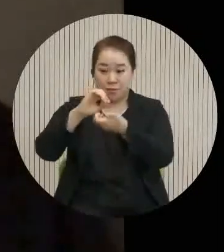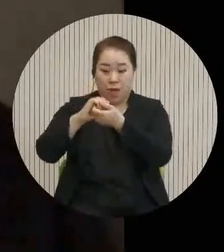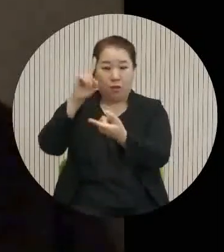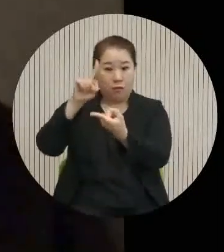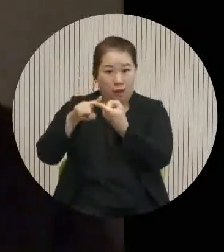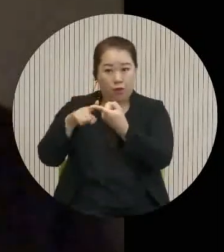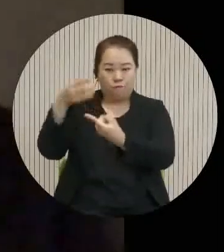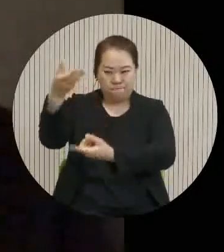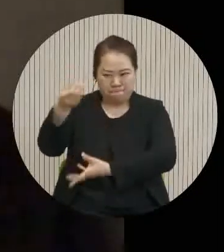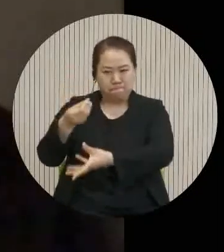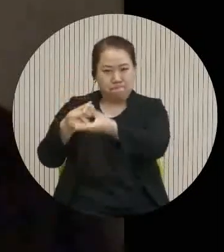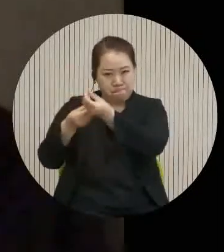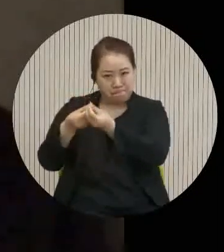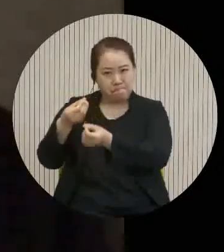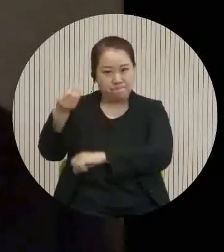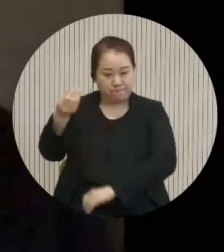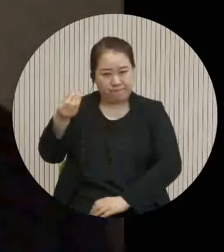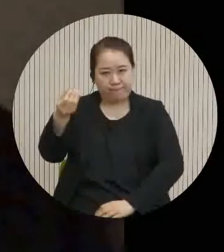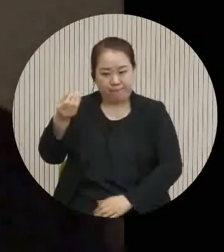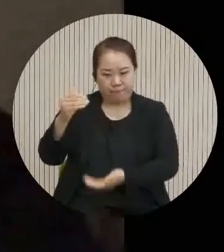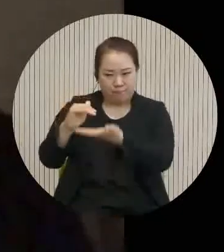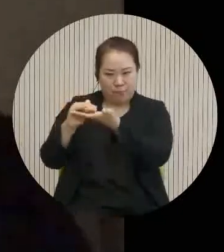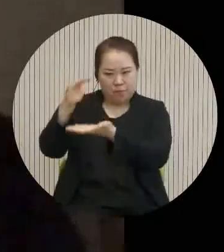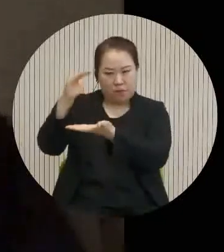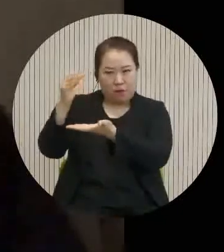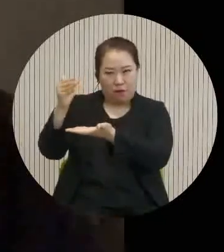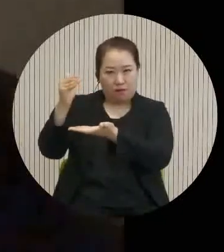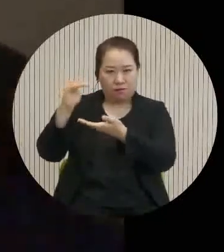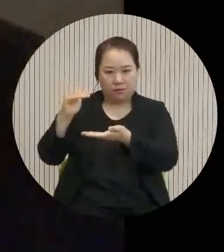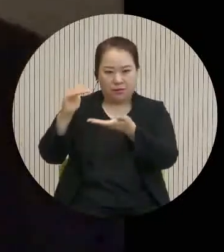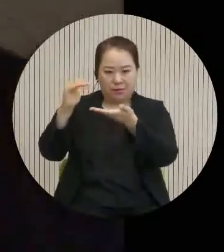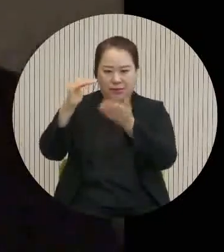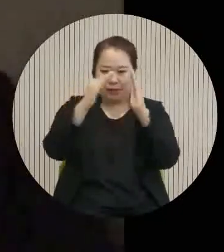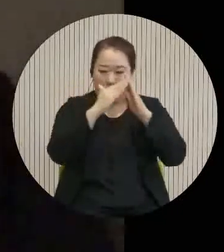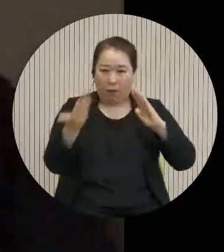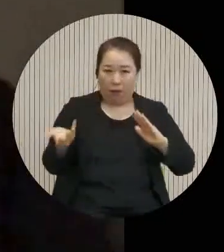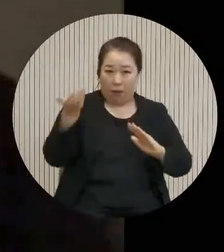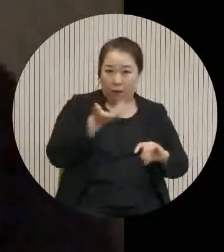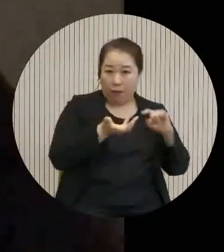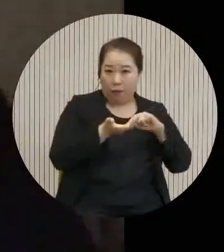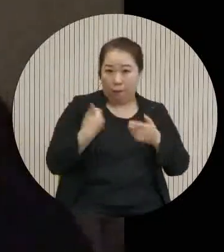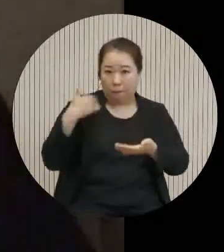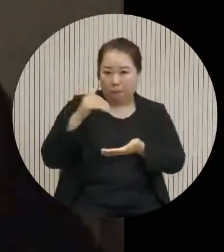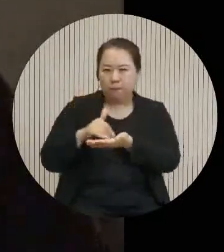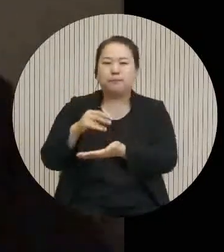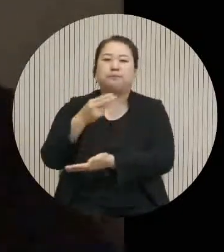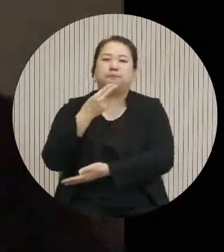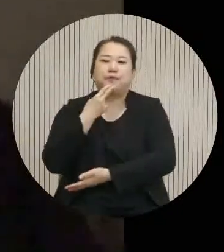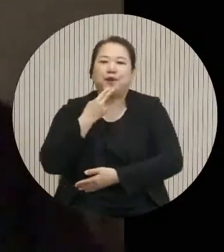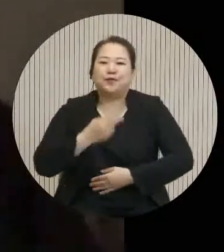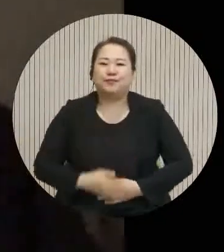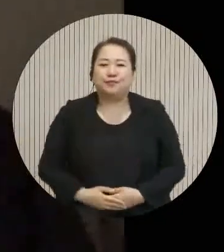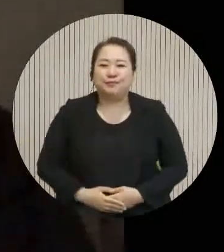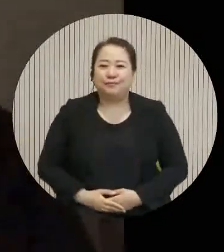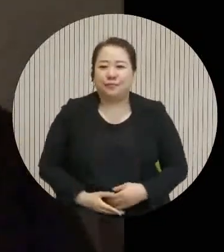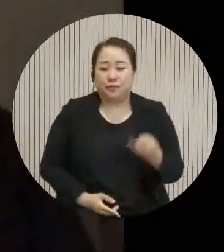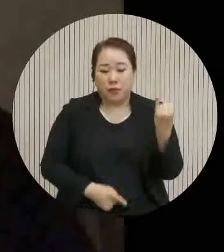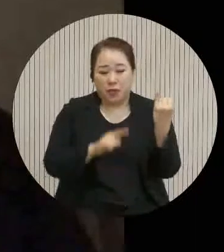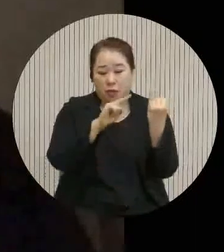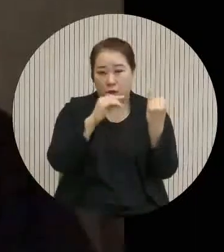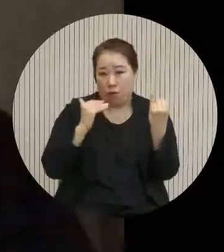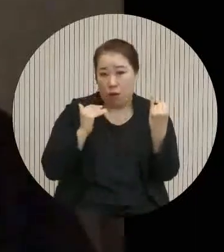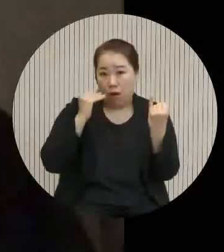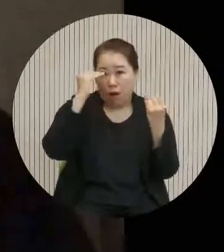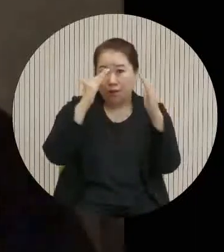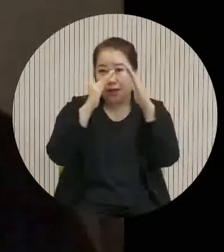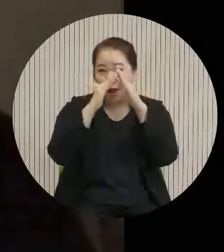home, and he never returned them. The house that Elizabeth Murray grew up with was full